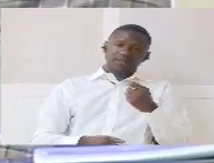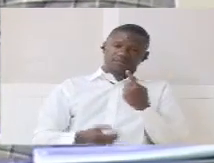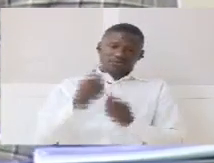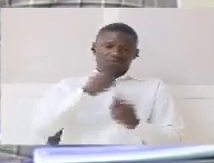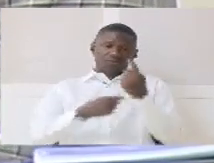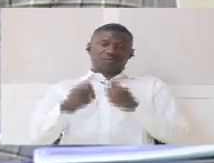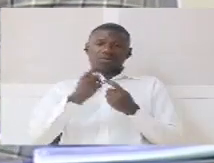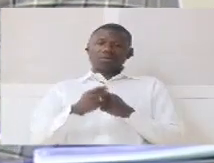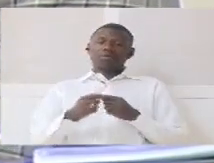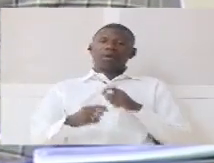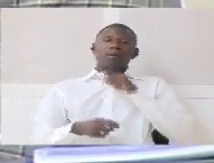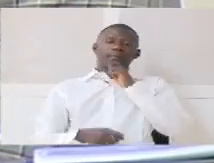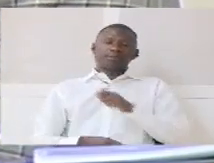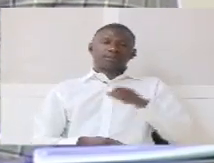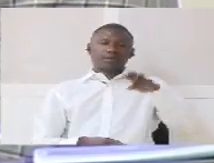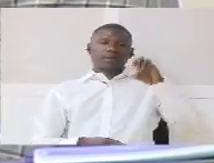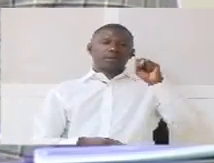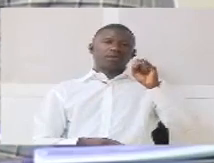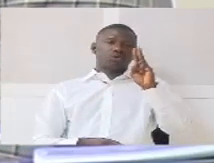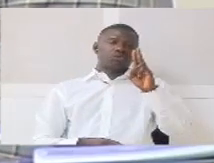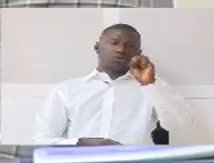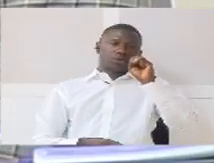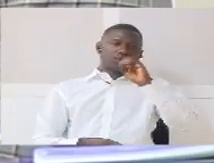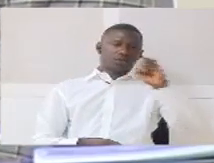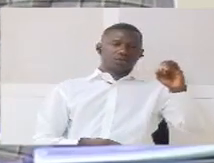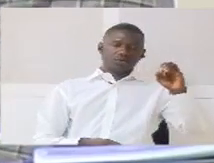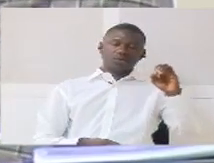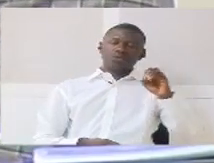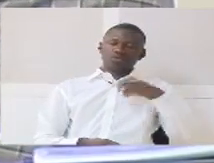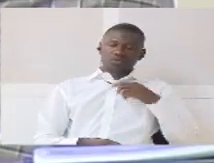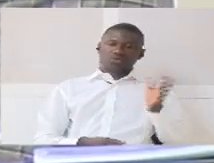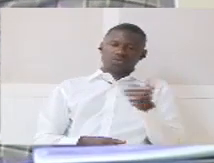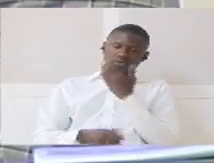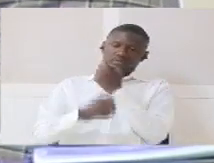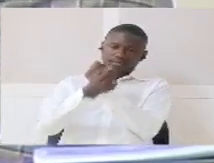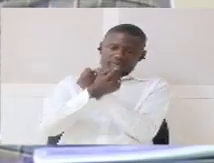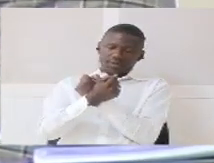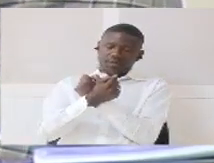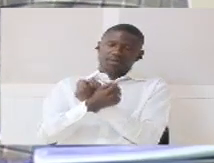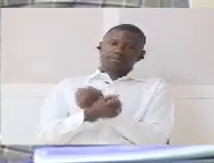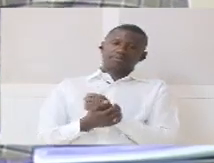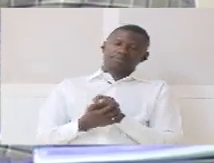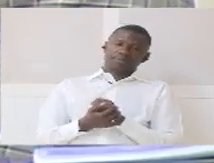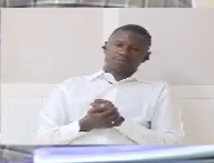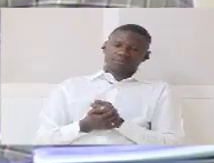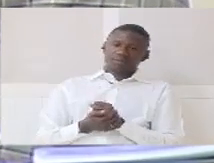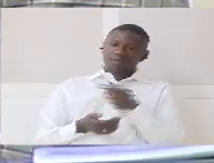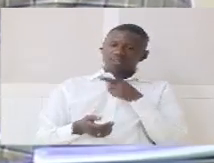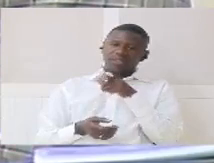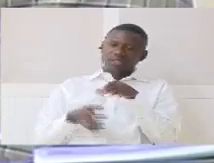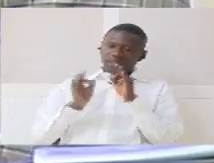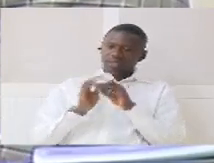recommittal of Mr. Suso to prison, did they take any steps to suggest